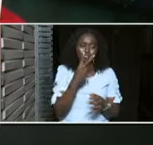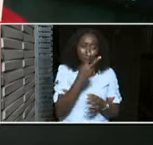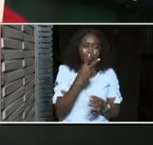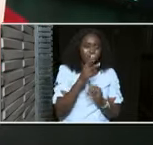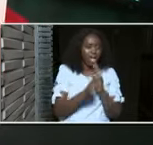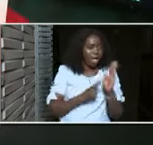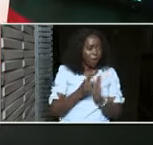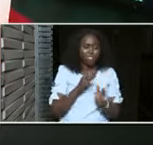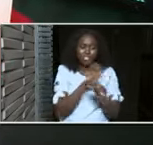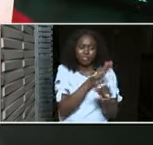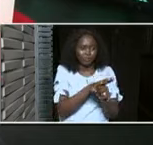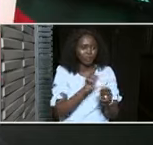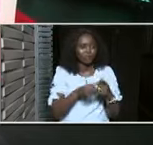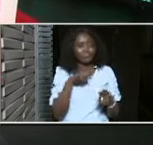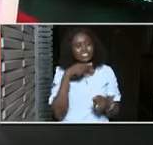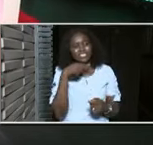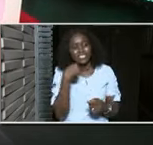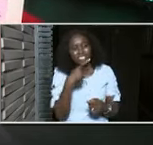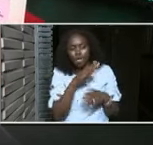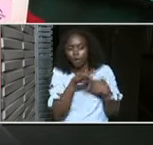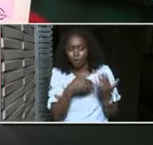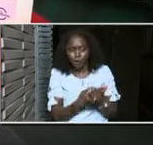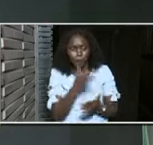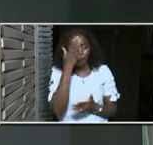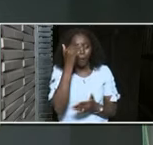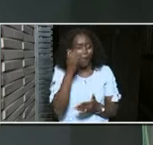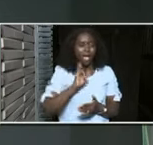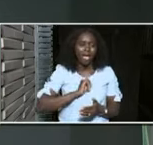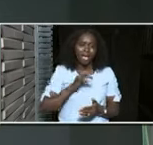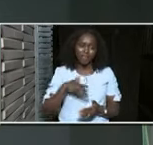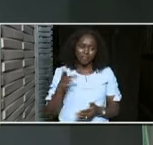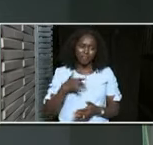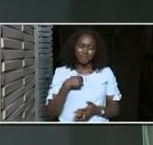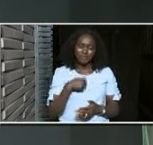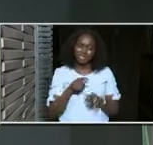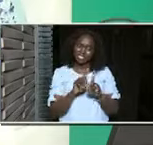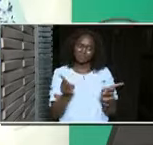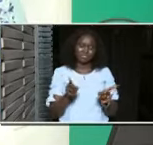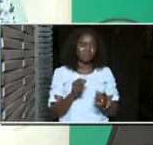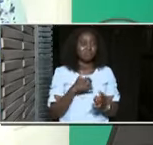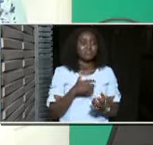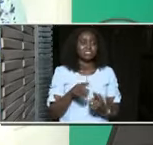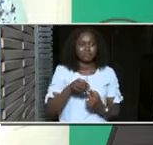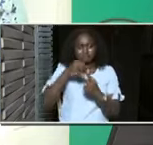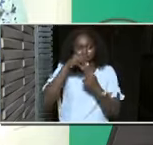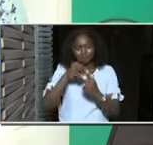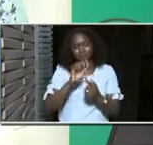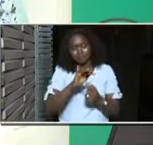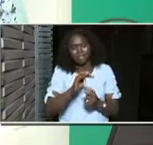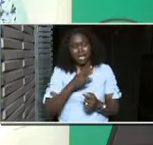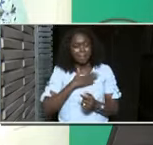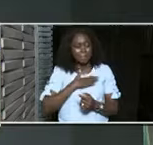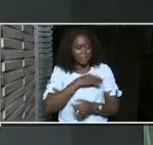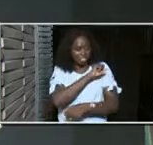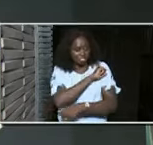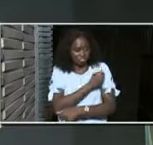to tell her or him why I feel I am different. Is in fact, where we my started, strength, isn't I will it? Tell you, my